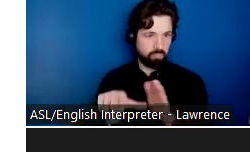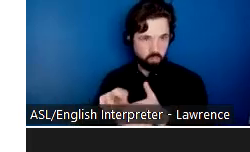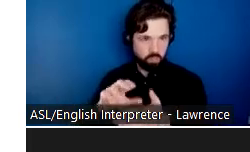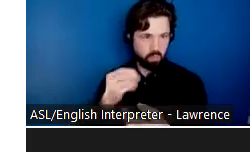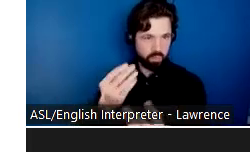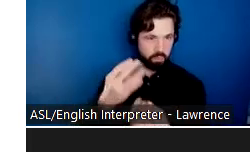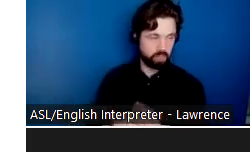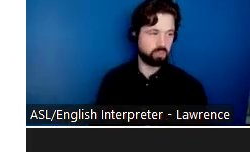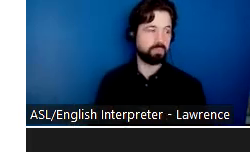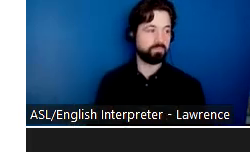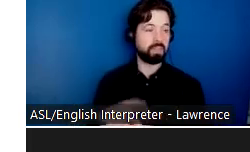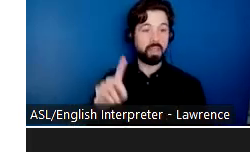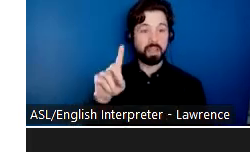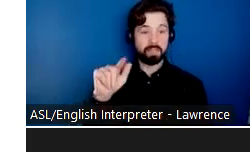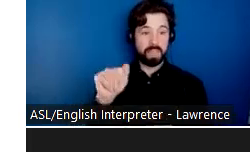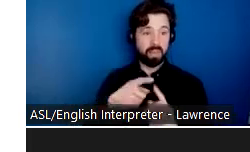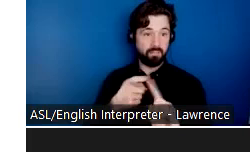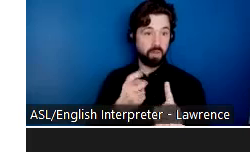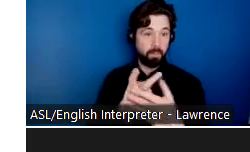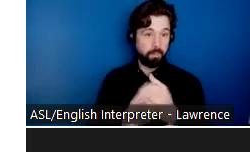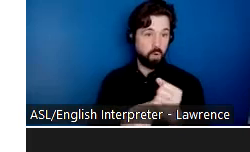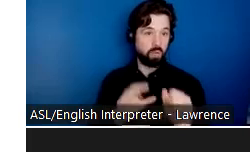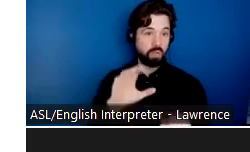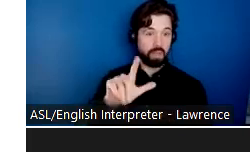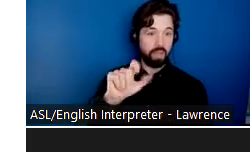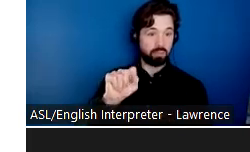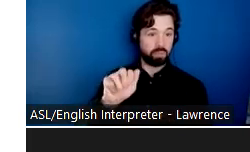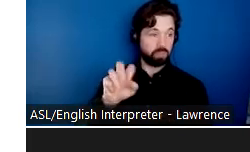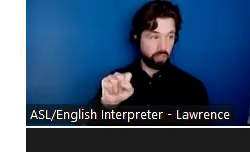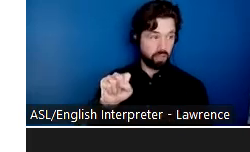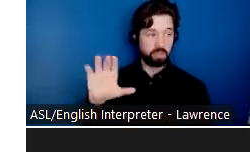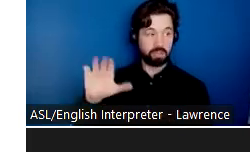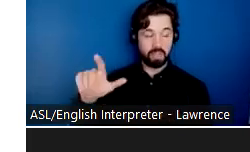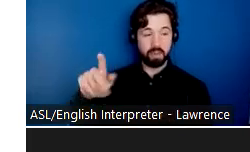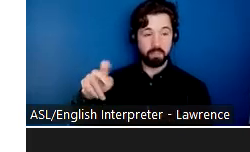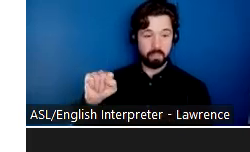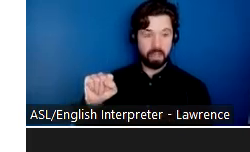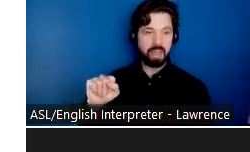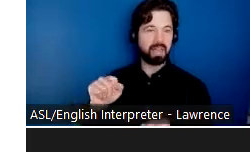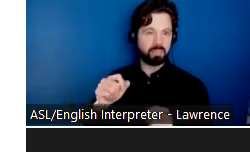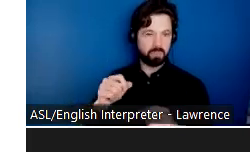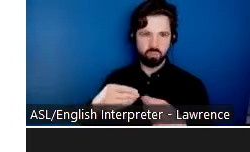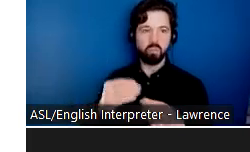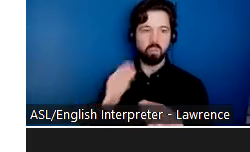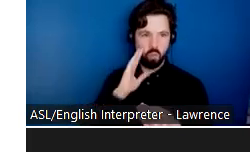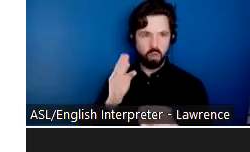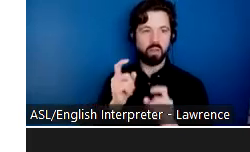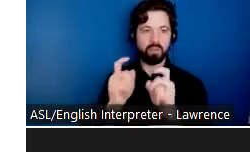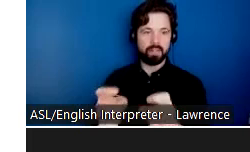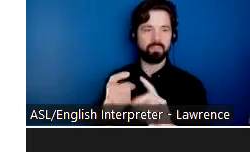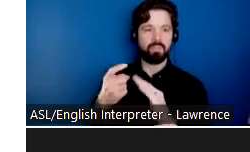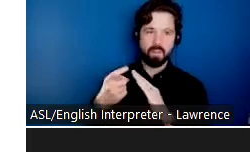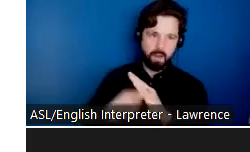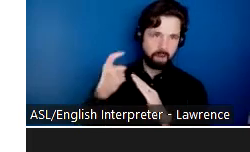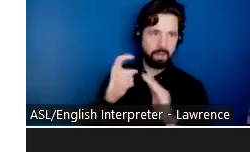Data from CalSAWS and CalPADS will support streamlined certification that allows for automatic issuances. Thus, eligibility for